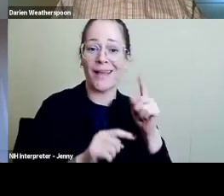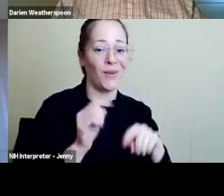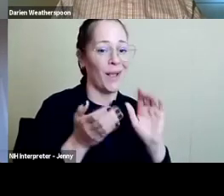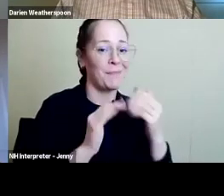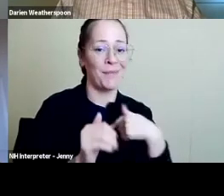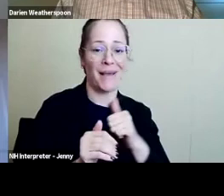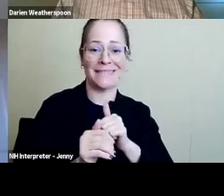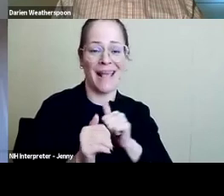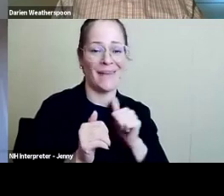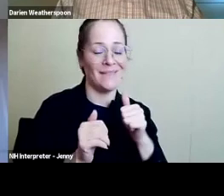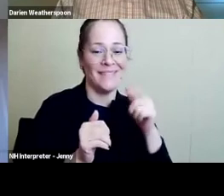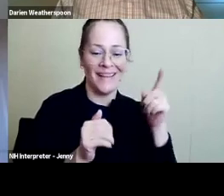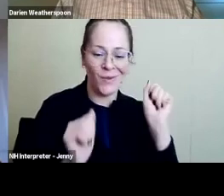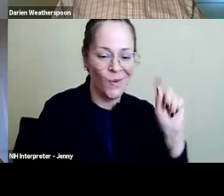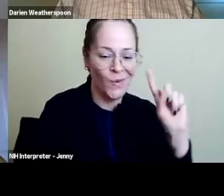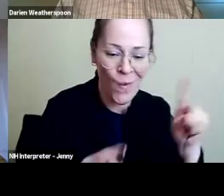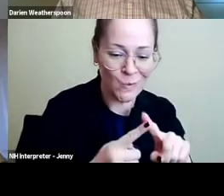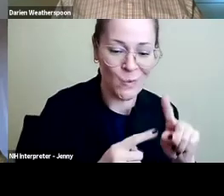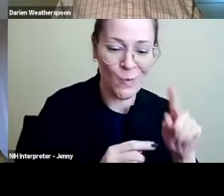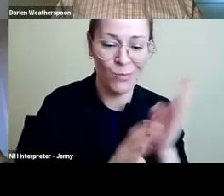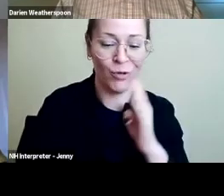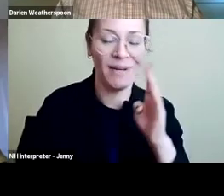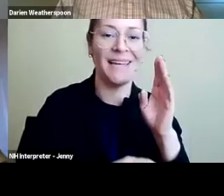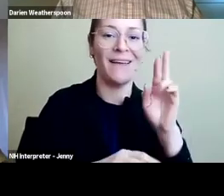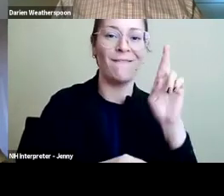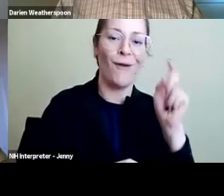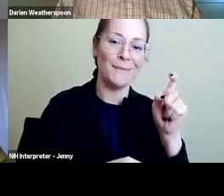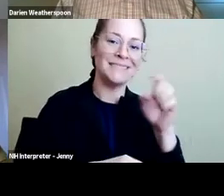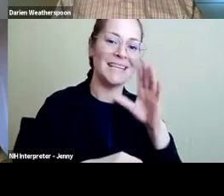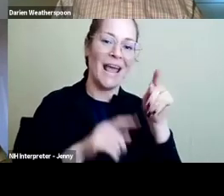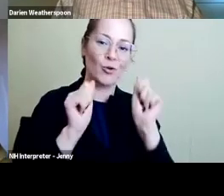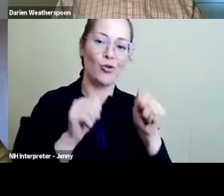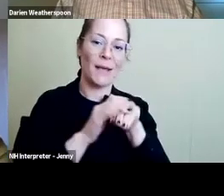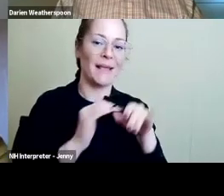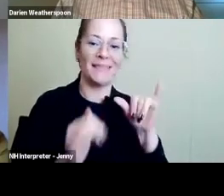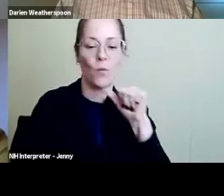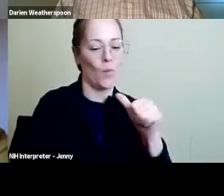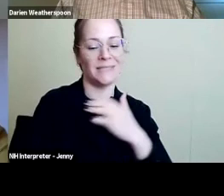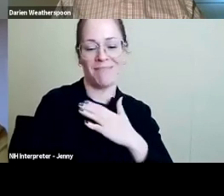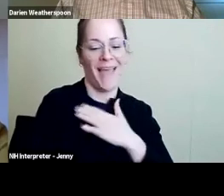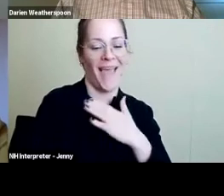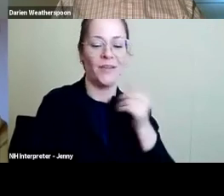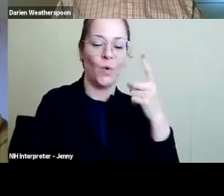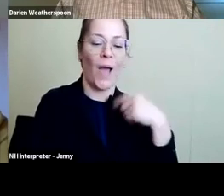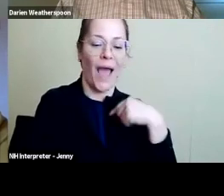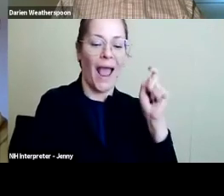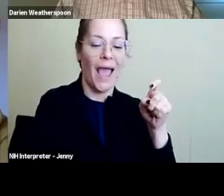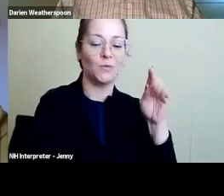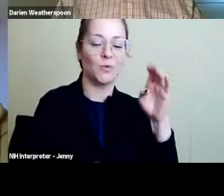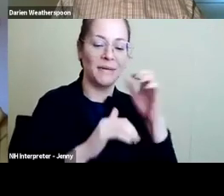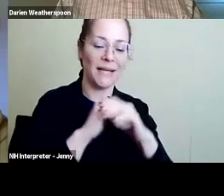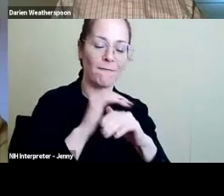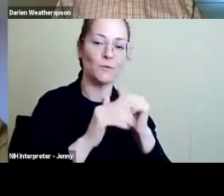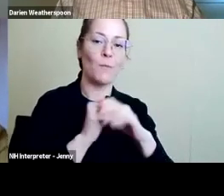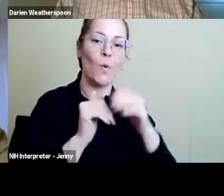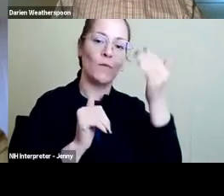to my classmates who were able to go to 2 years of pre-pharmacy school and then, you know, become admitted. That wasn't my path. And so I just had to become comfortable with knowing